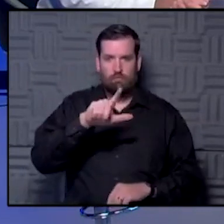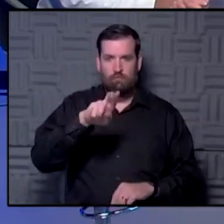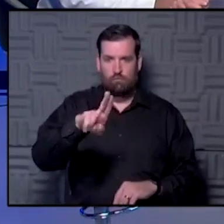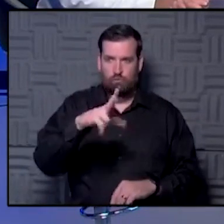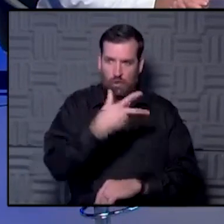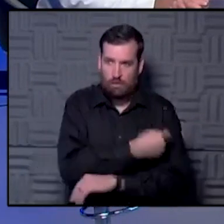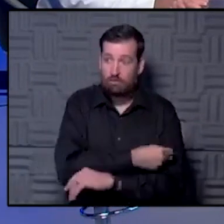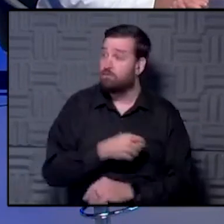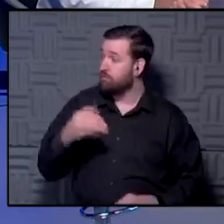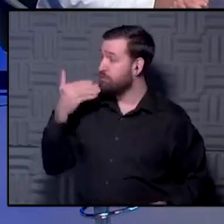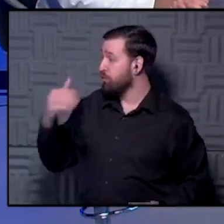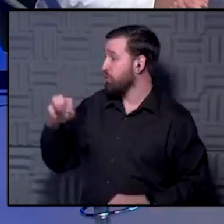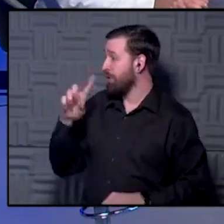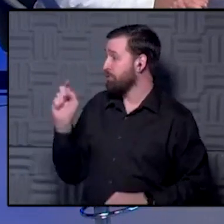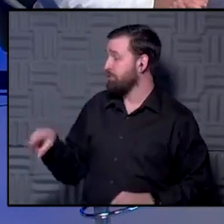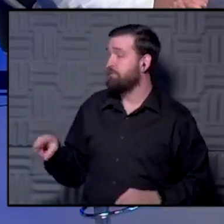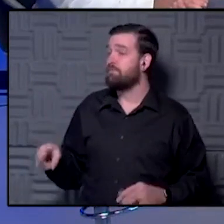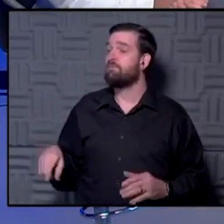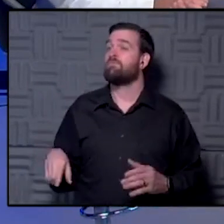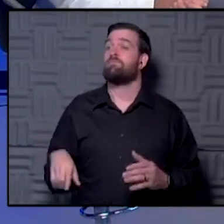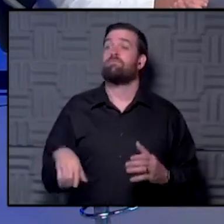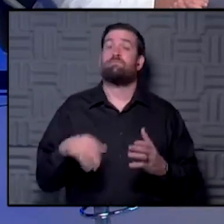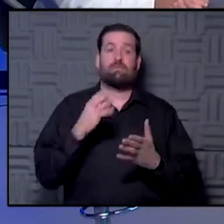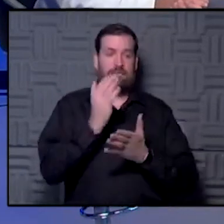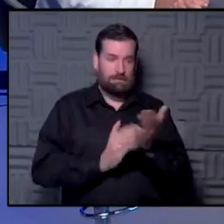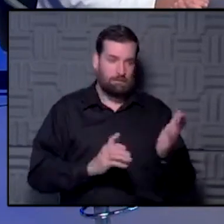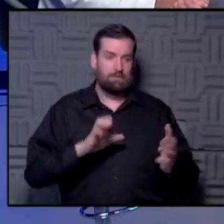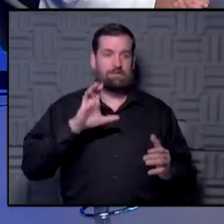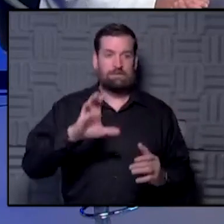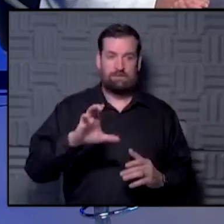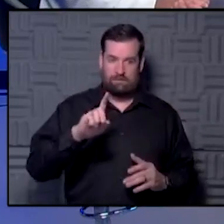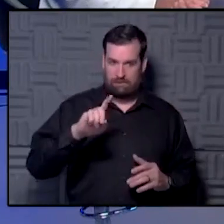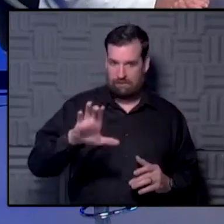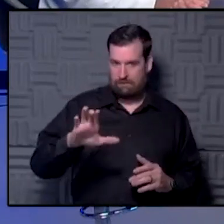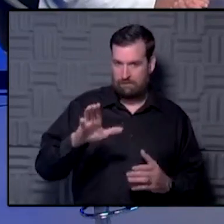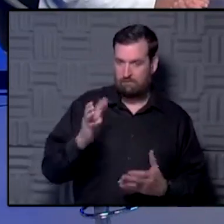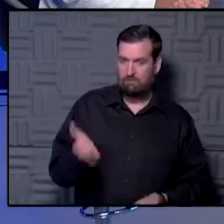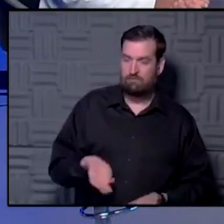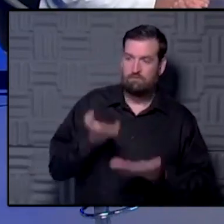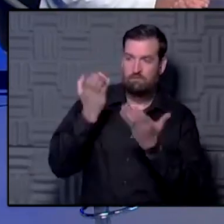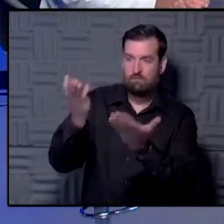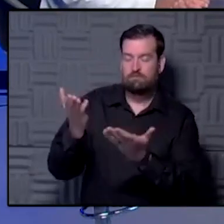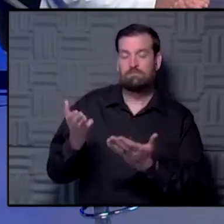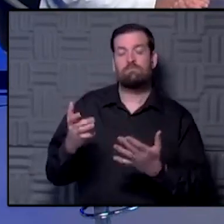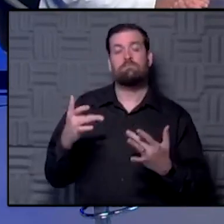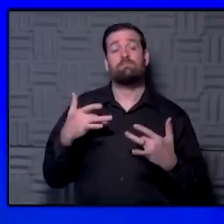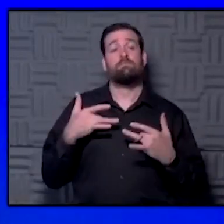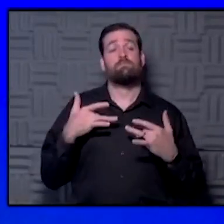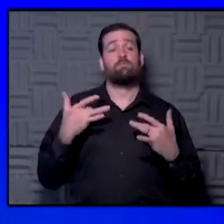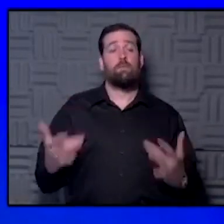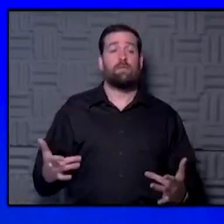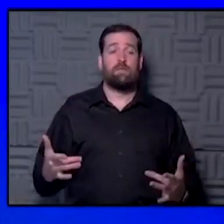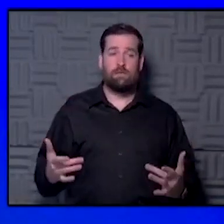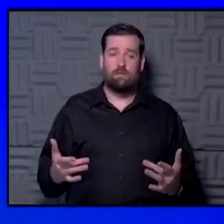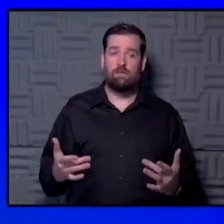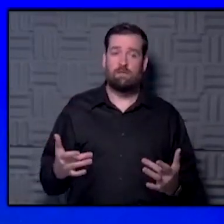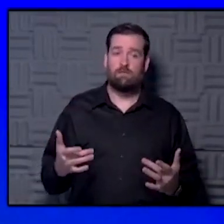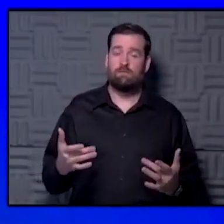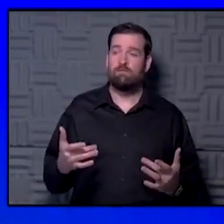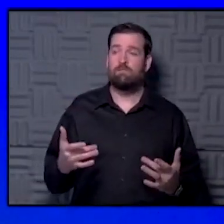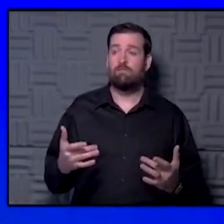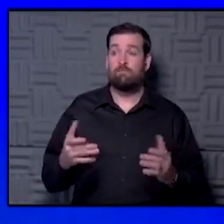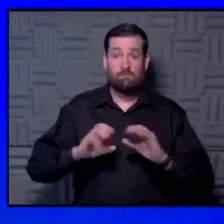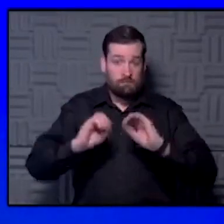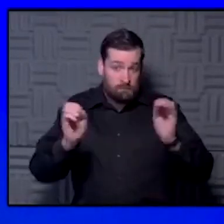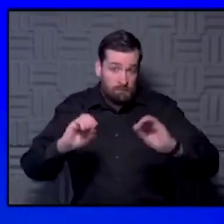Do we know? Yeah, that's very good. There is a little bit of CDC guidance on this. Typically, if you don't have fever